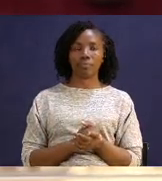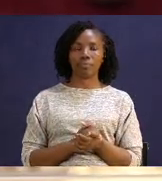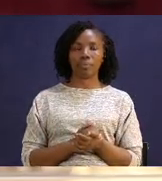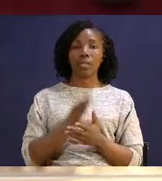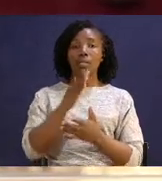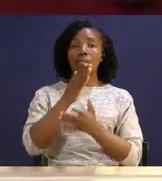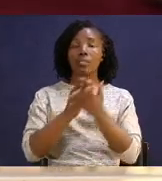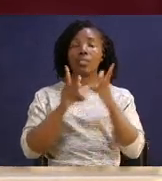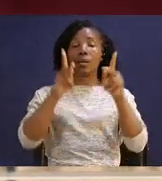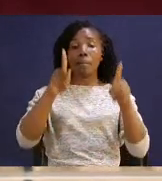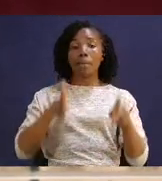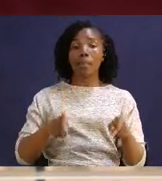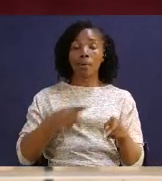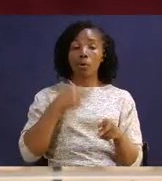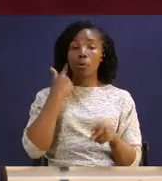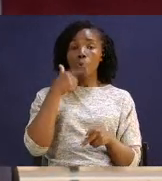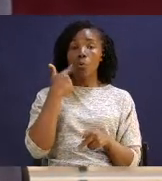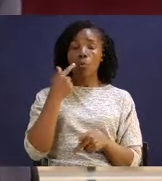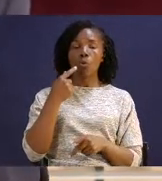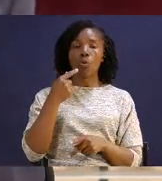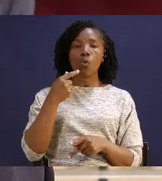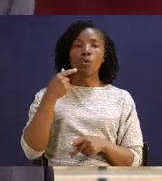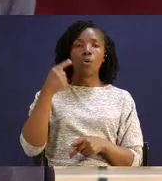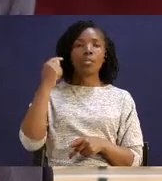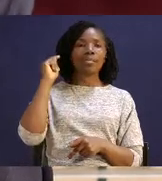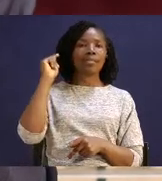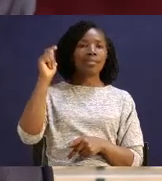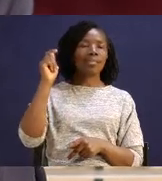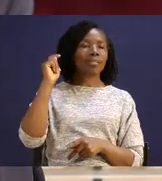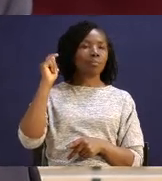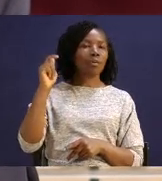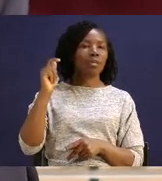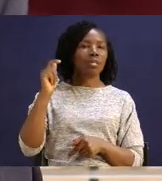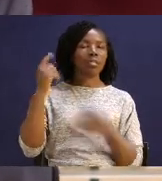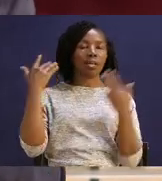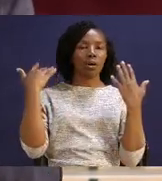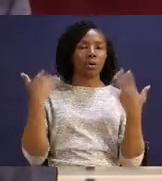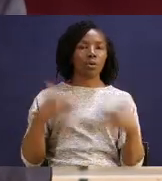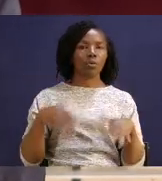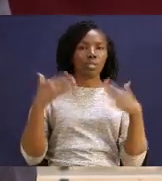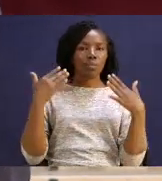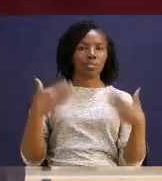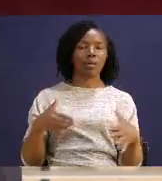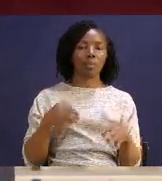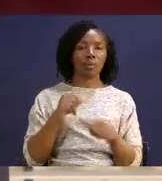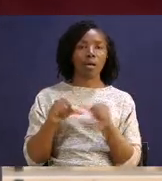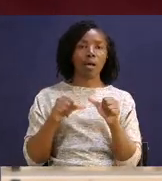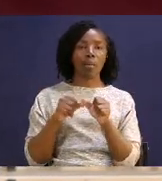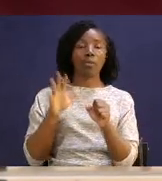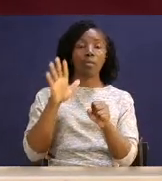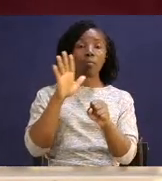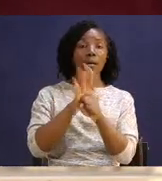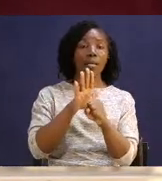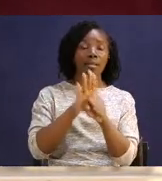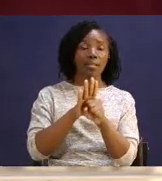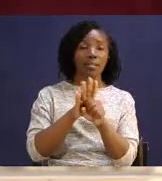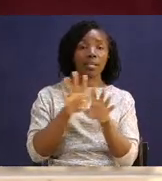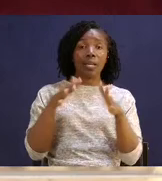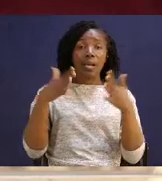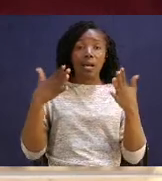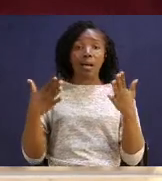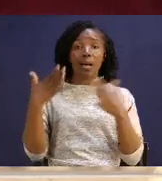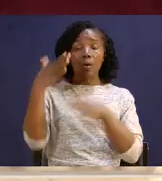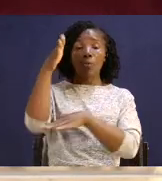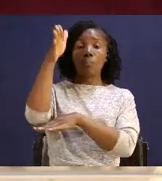There are some people here who have amazing testimonies of God's abundance and how God just came into their situation